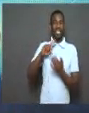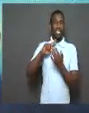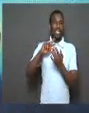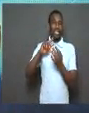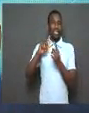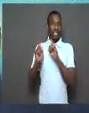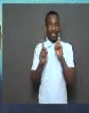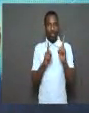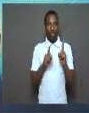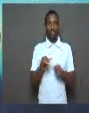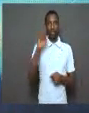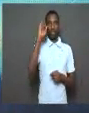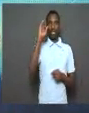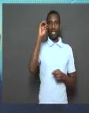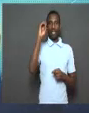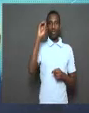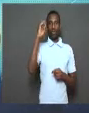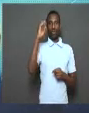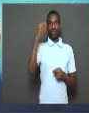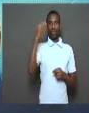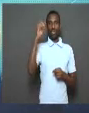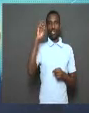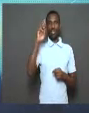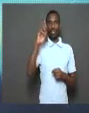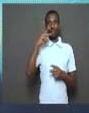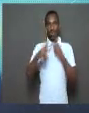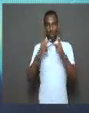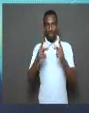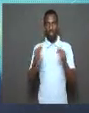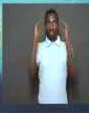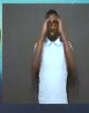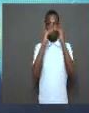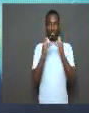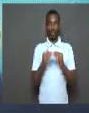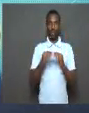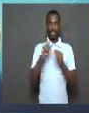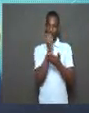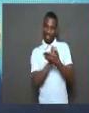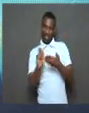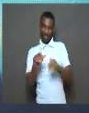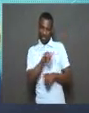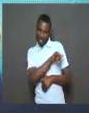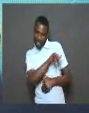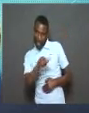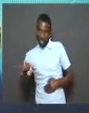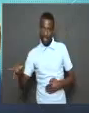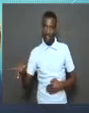Thus, in an isochoric process, the equation is written